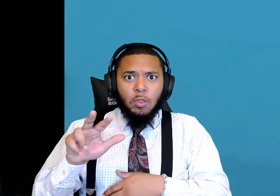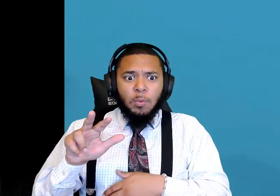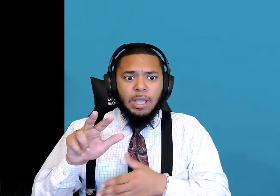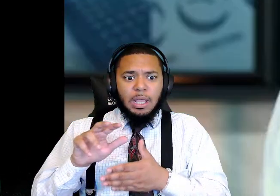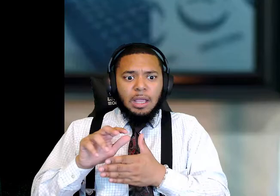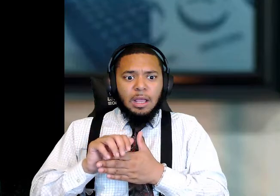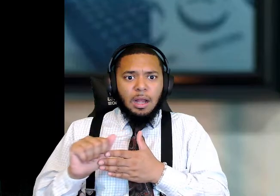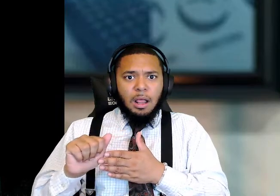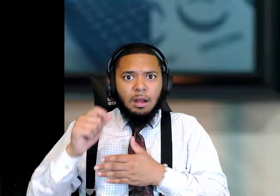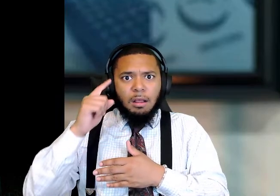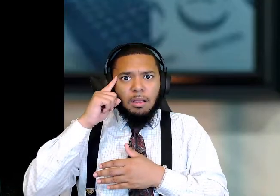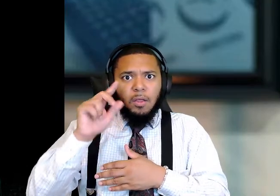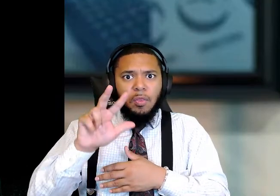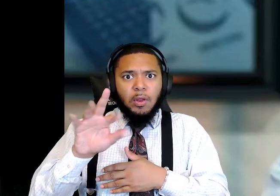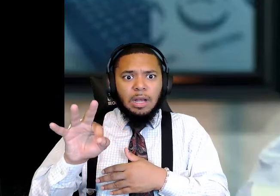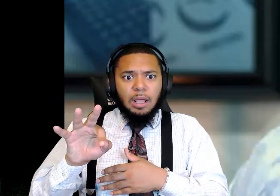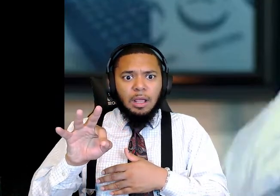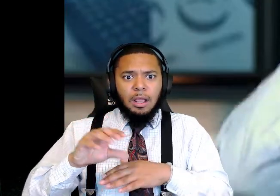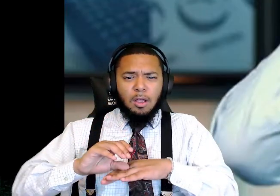$643.39.